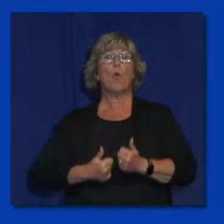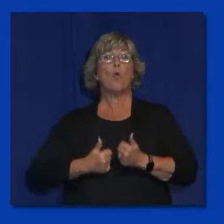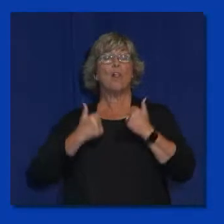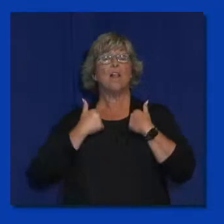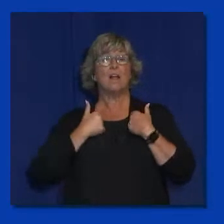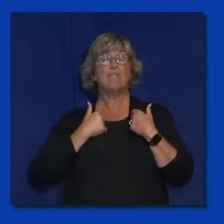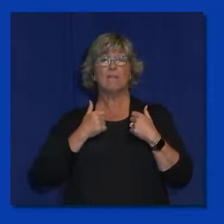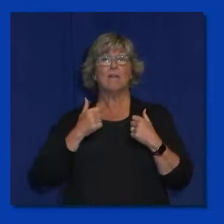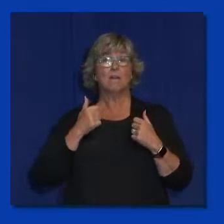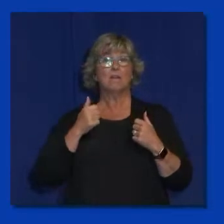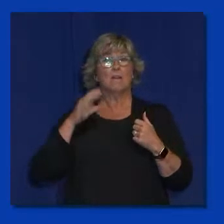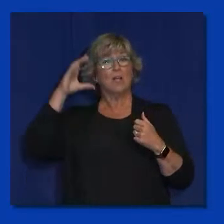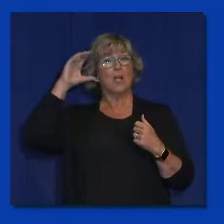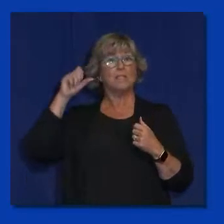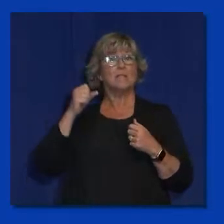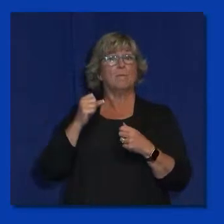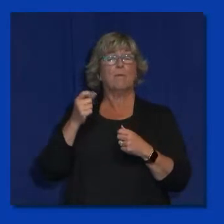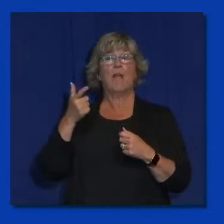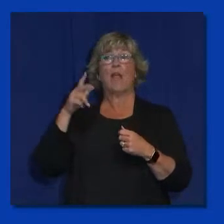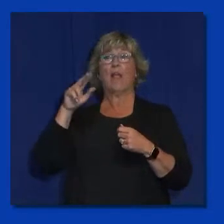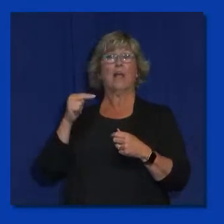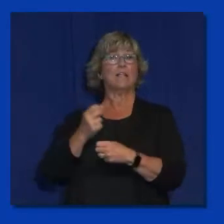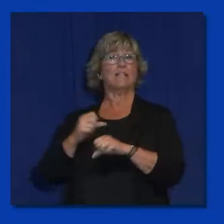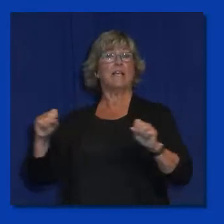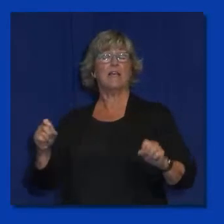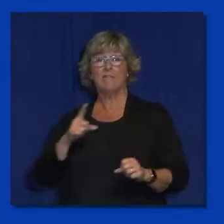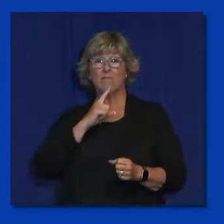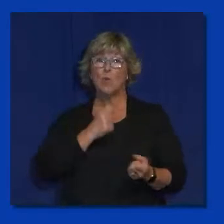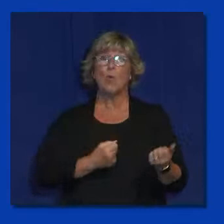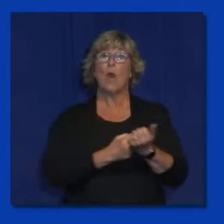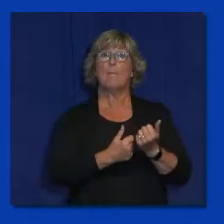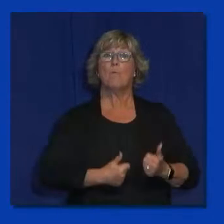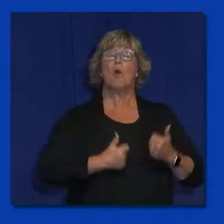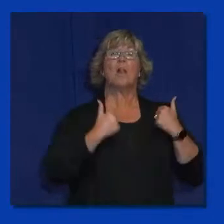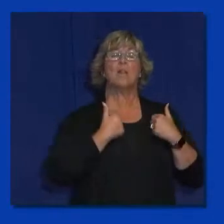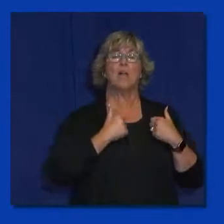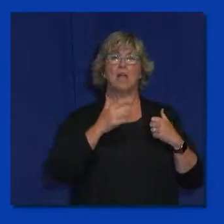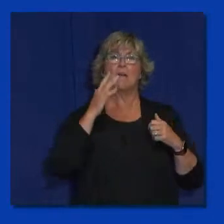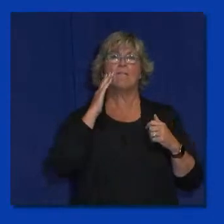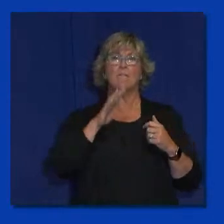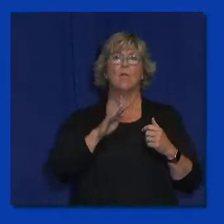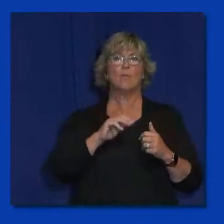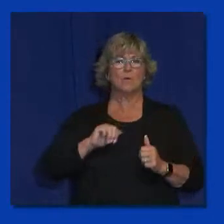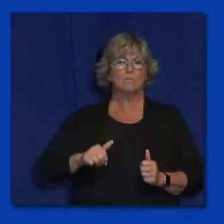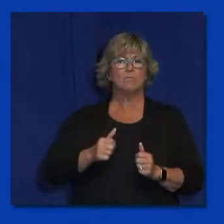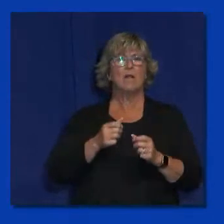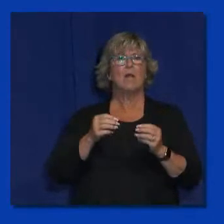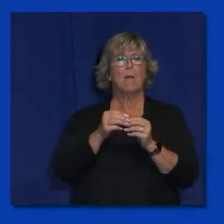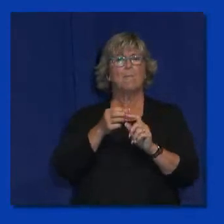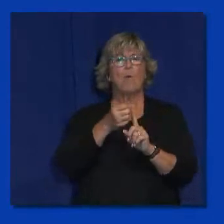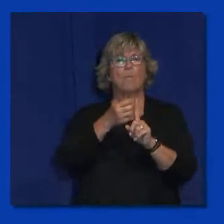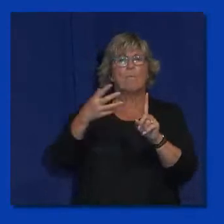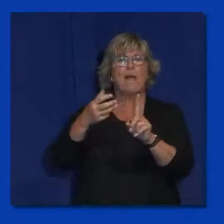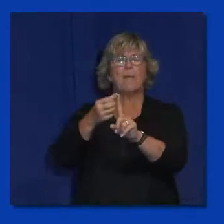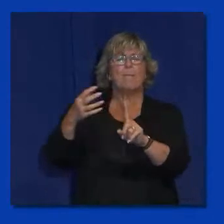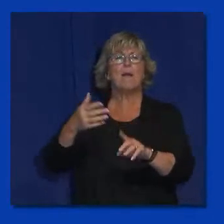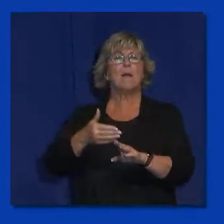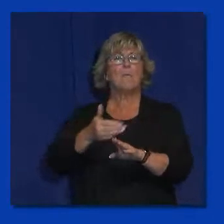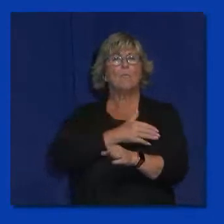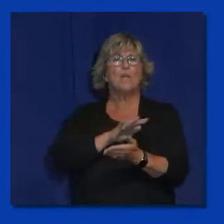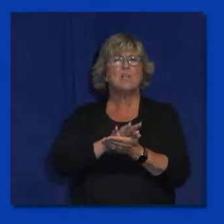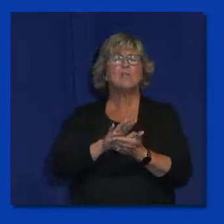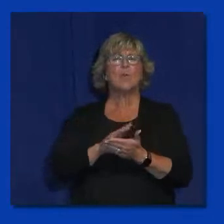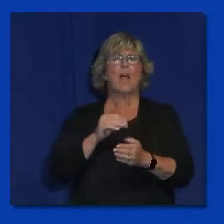actually support common sense gun safety. If you were pro-life, you would be expanding after-school and preschool programs. In every single one of these